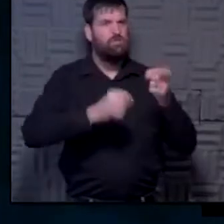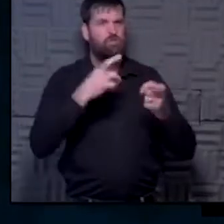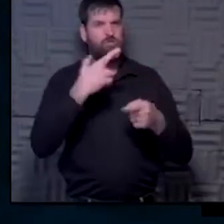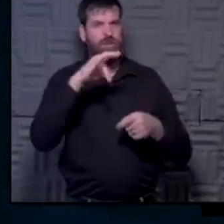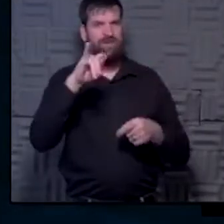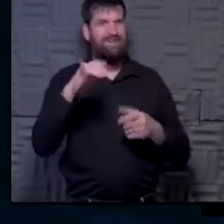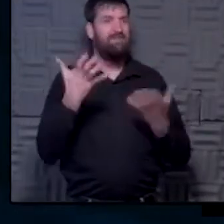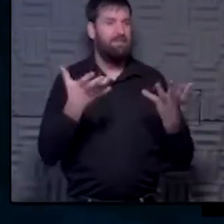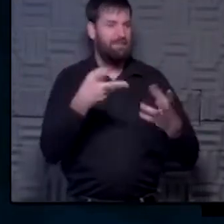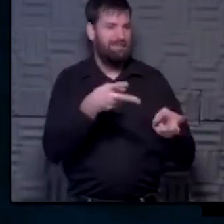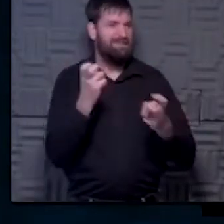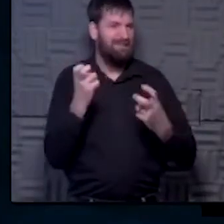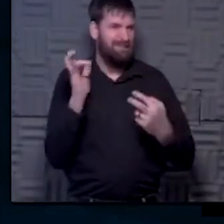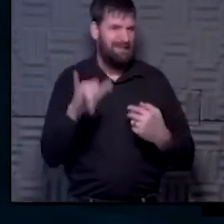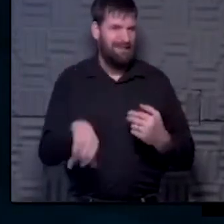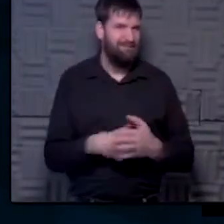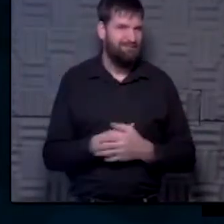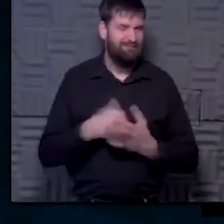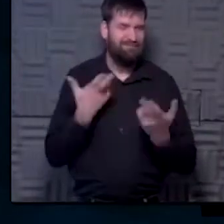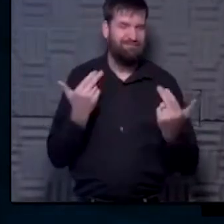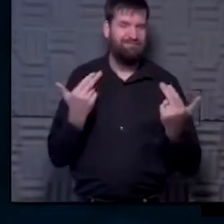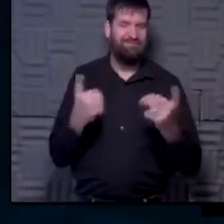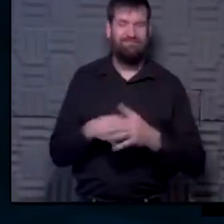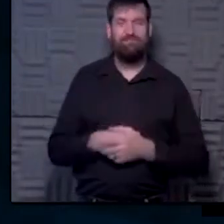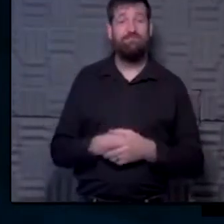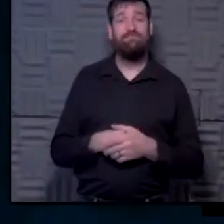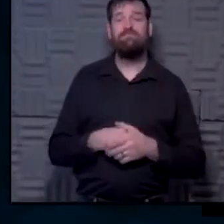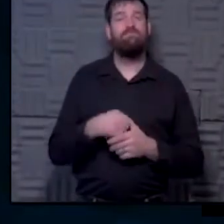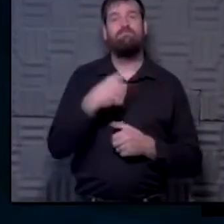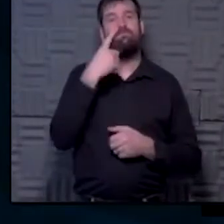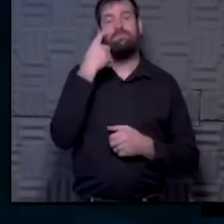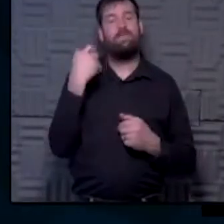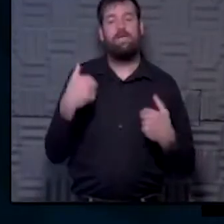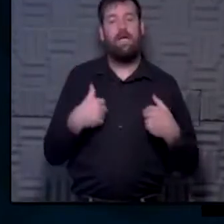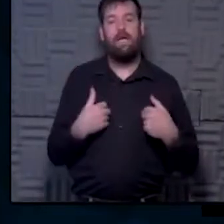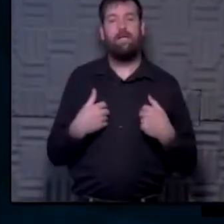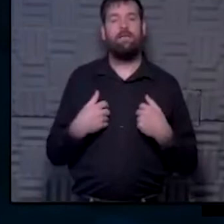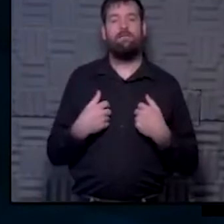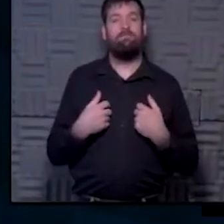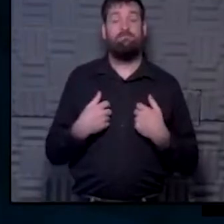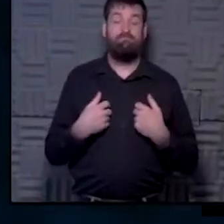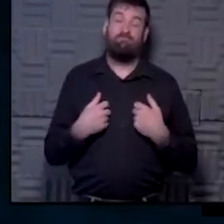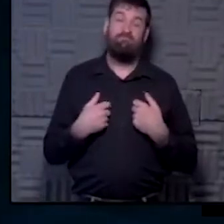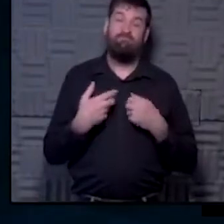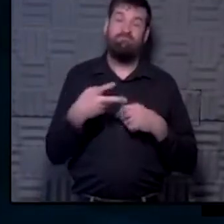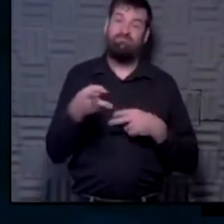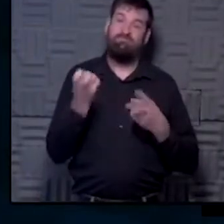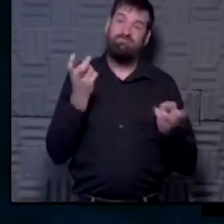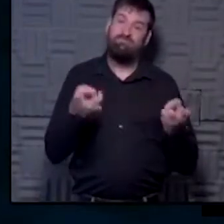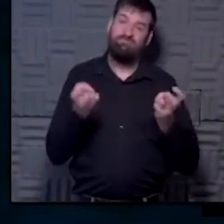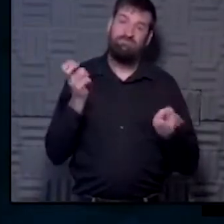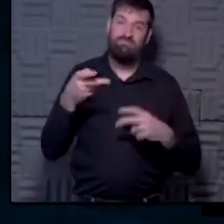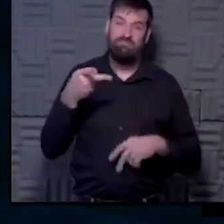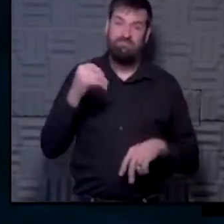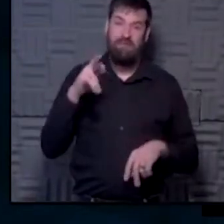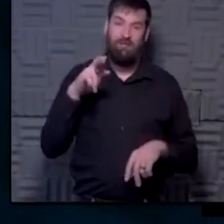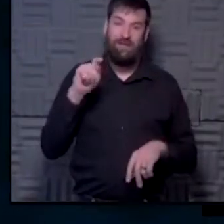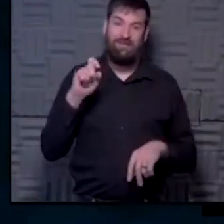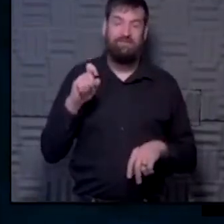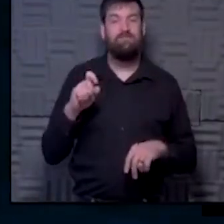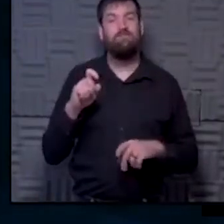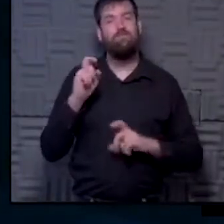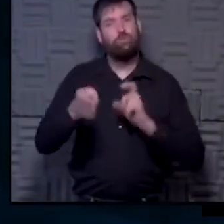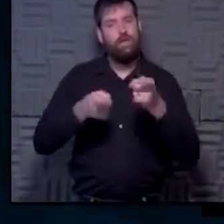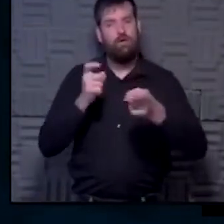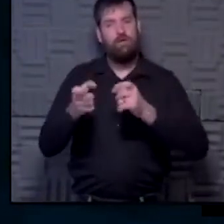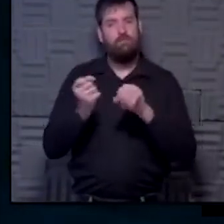may steal that now because I am impossibly much a pirate. But so yeah, charity, making sure